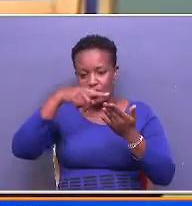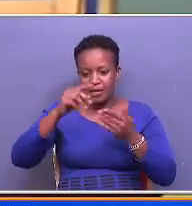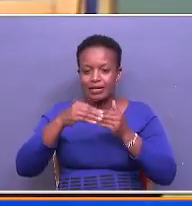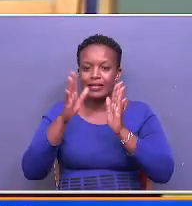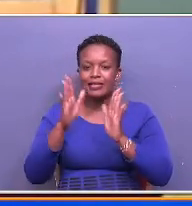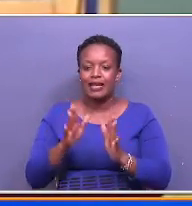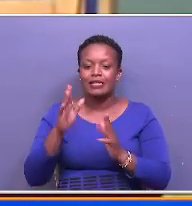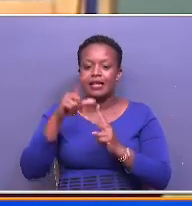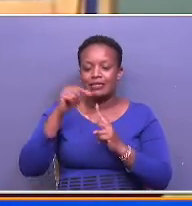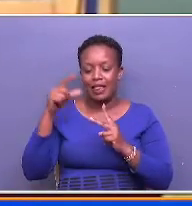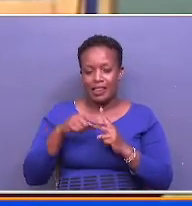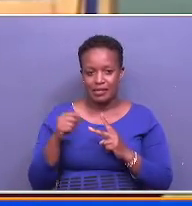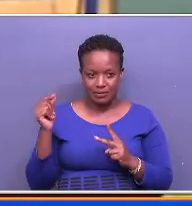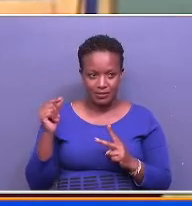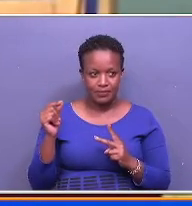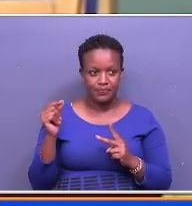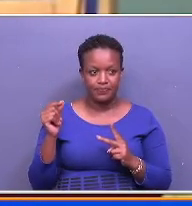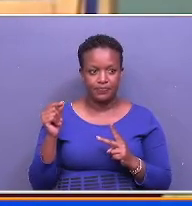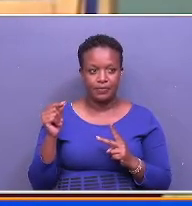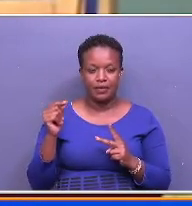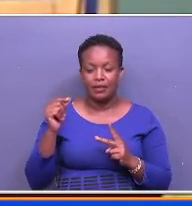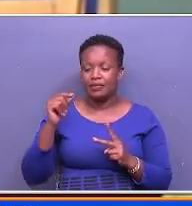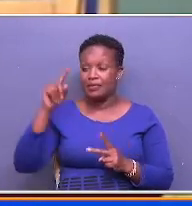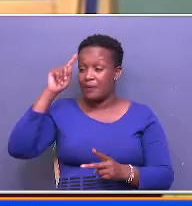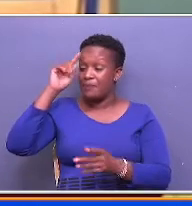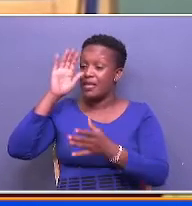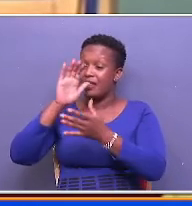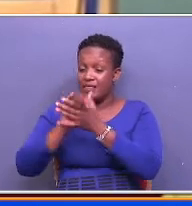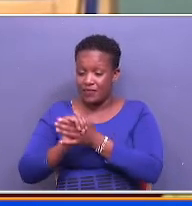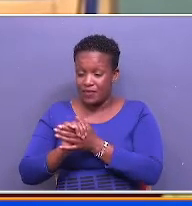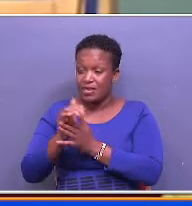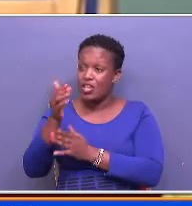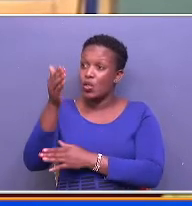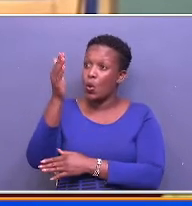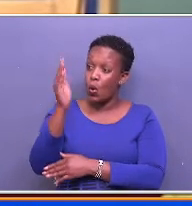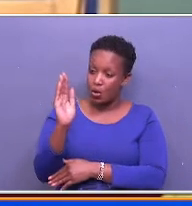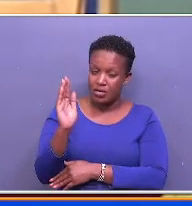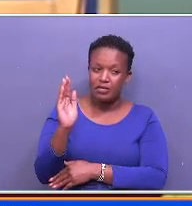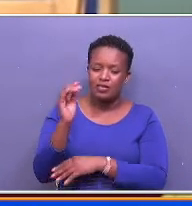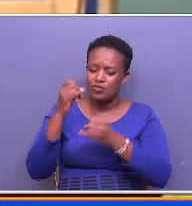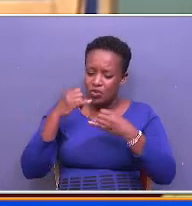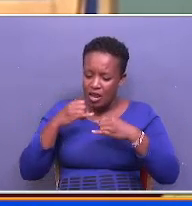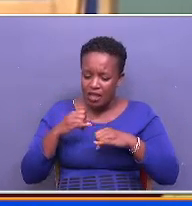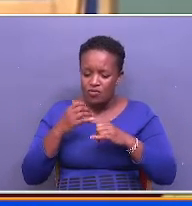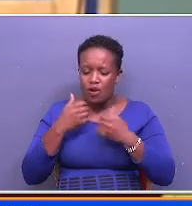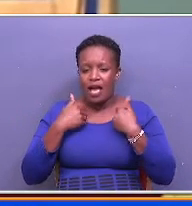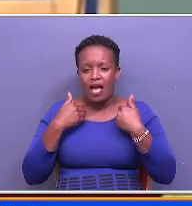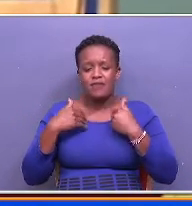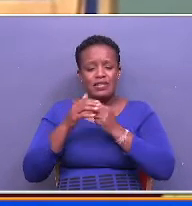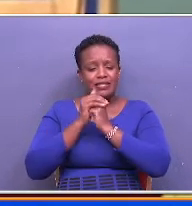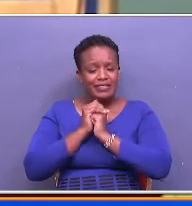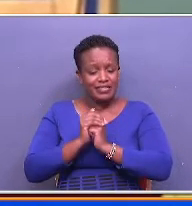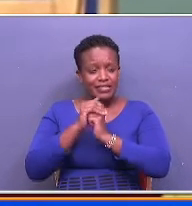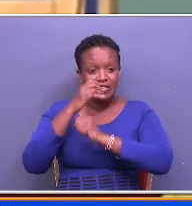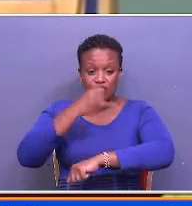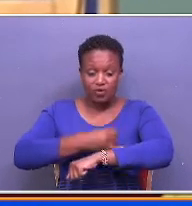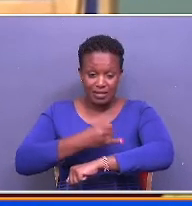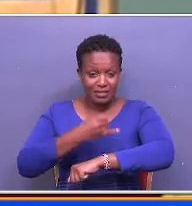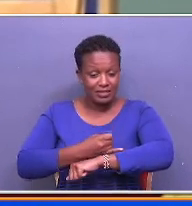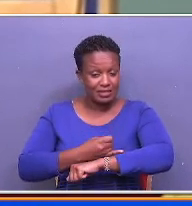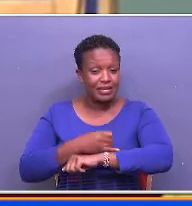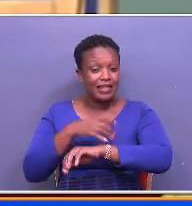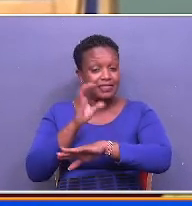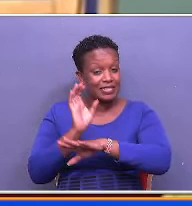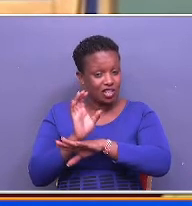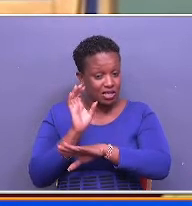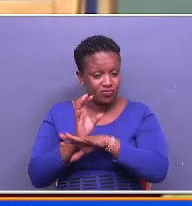The centrality of the believing God, the centrality of our religious institutions, the centrality of